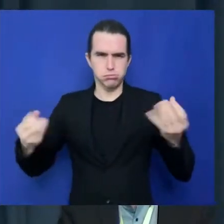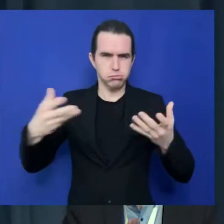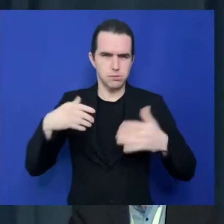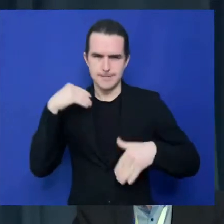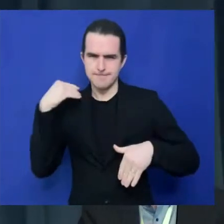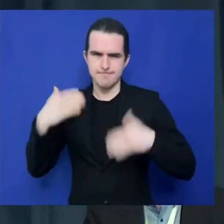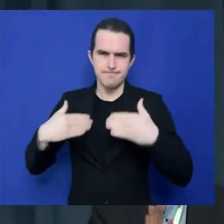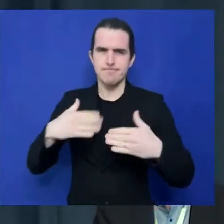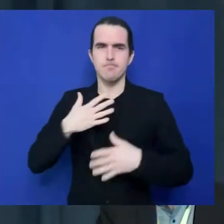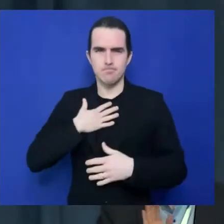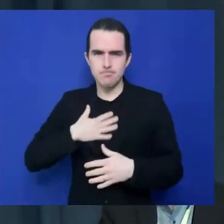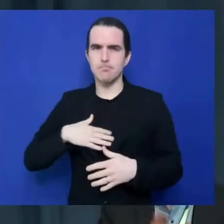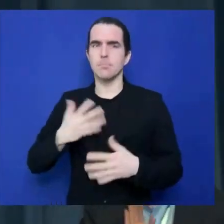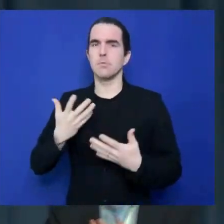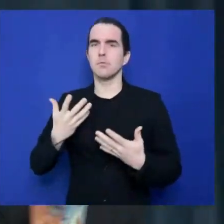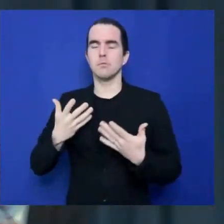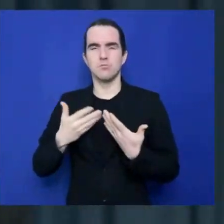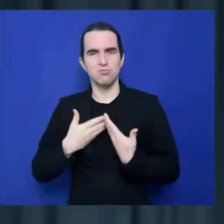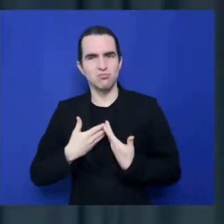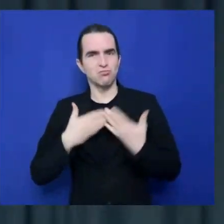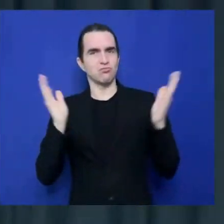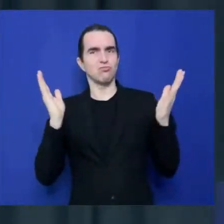you, in my green suit.